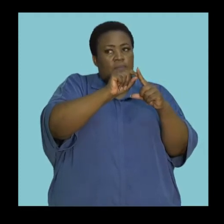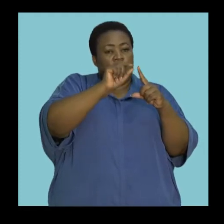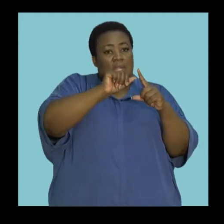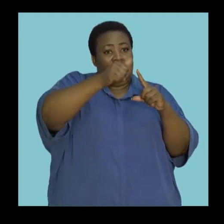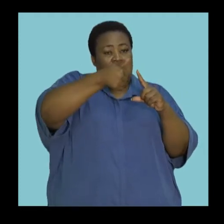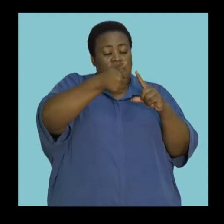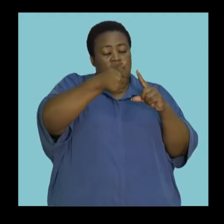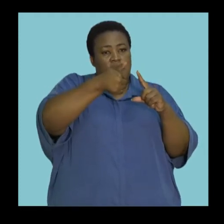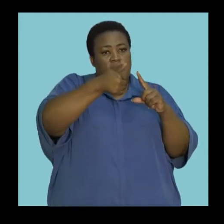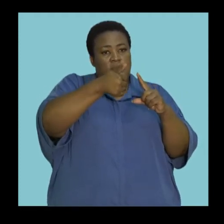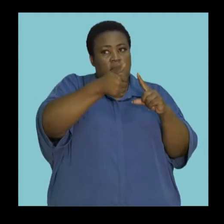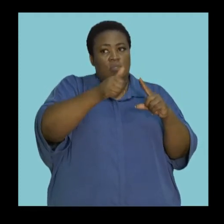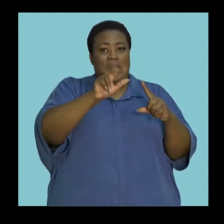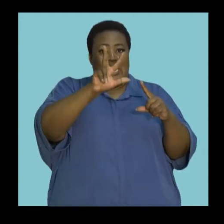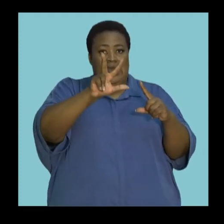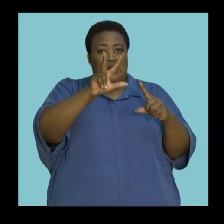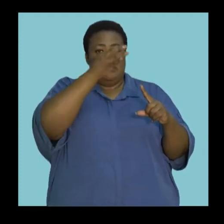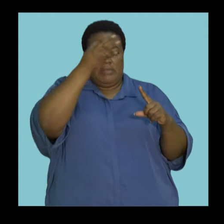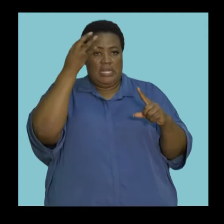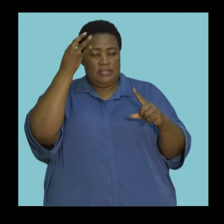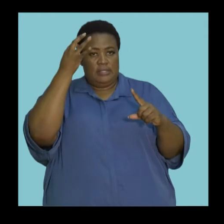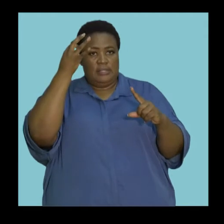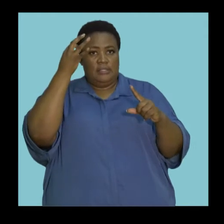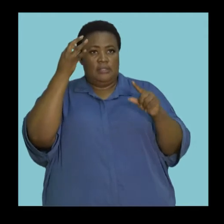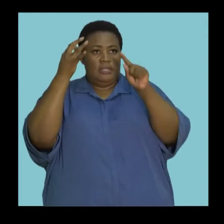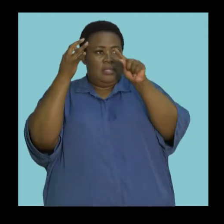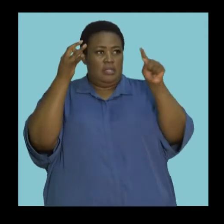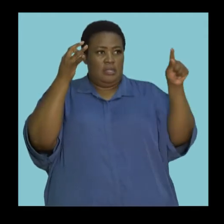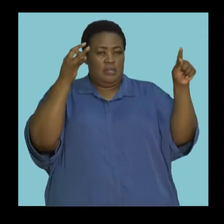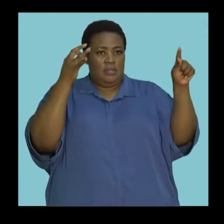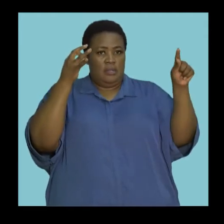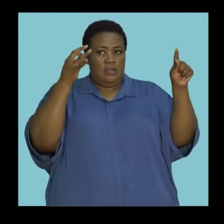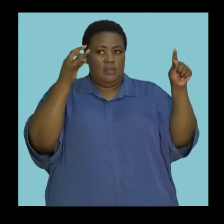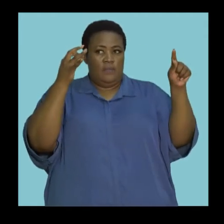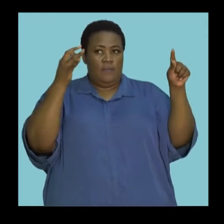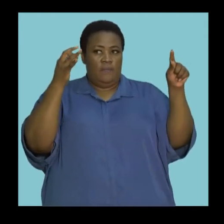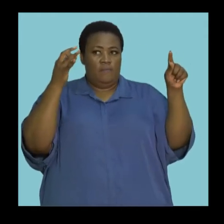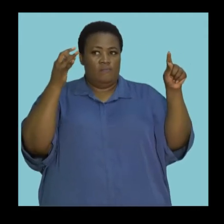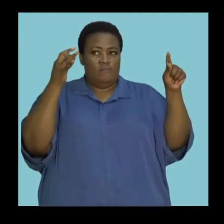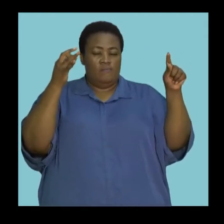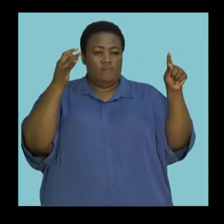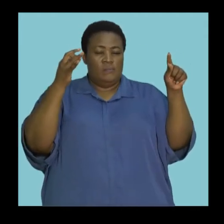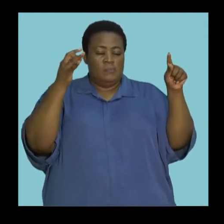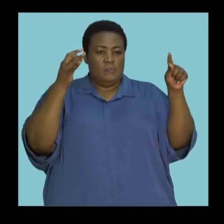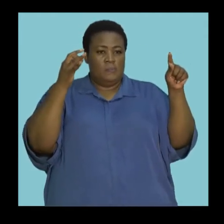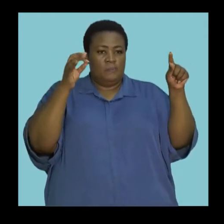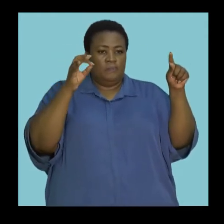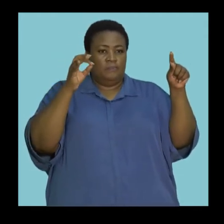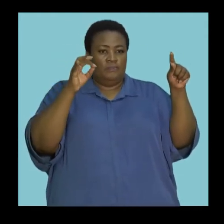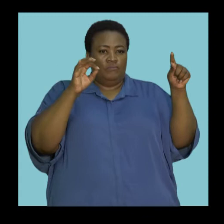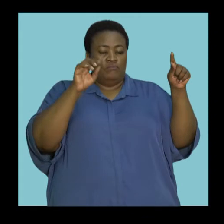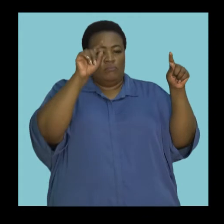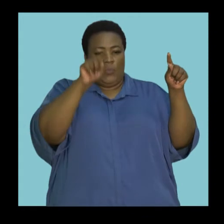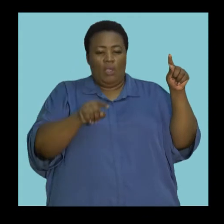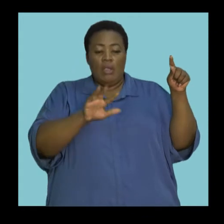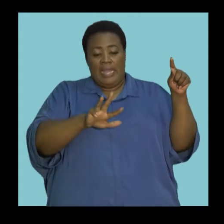next intercept would be at 8 minutes, and the temperature was approximately, I'm going to go by that, and that's what it is